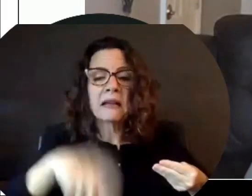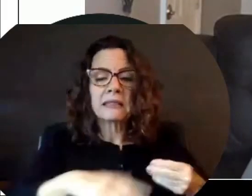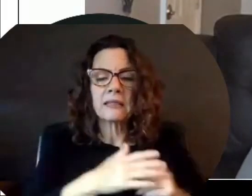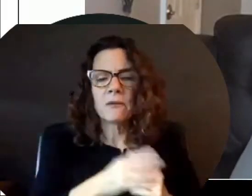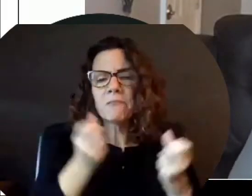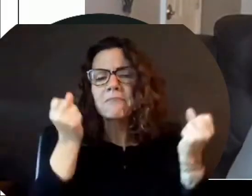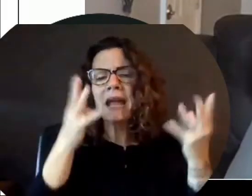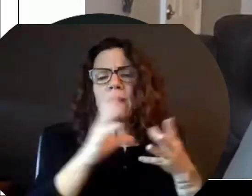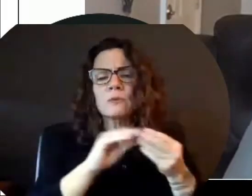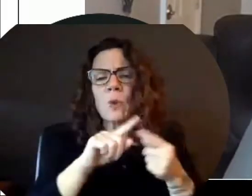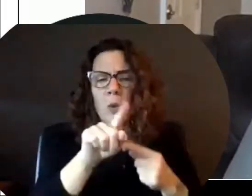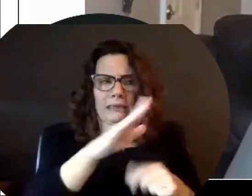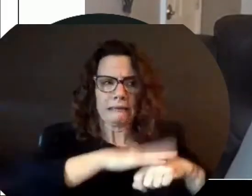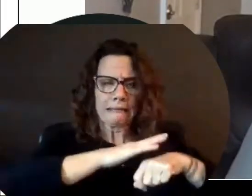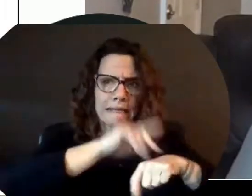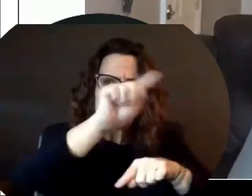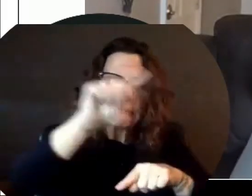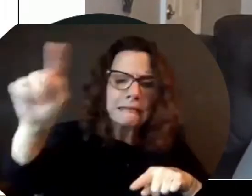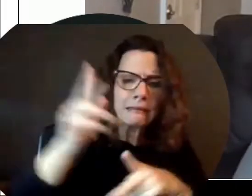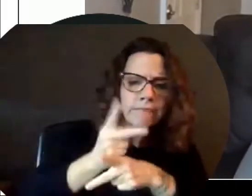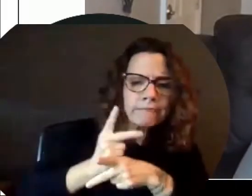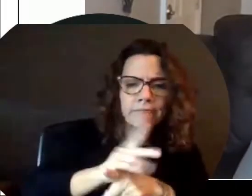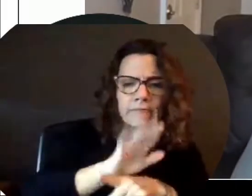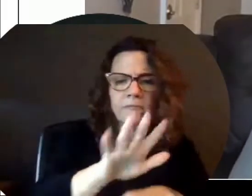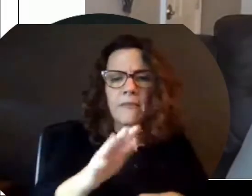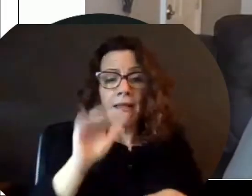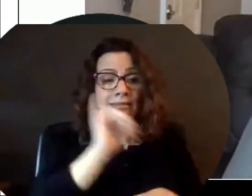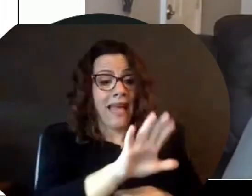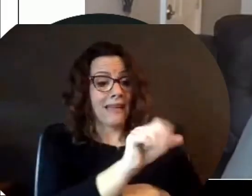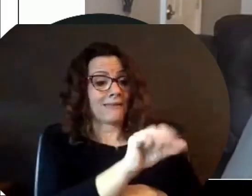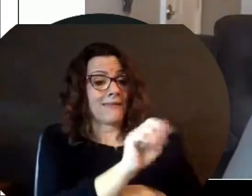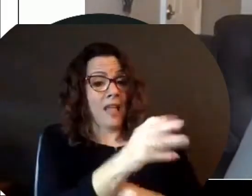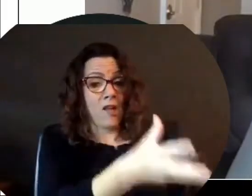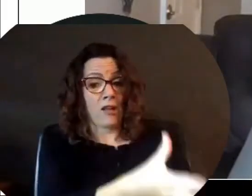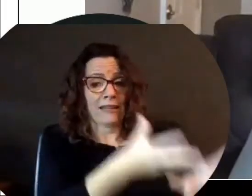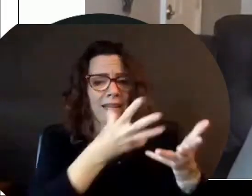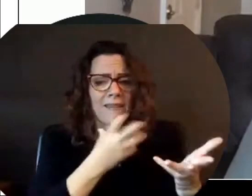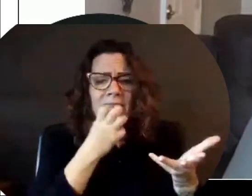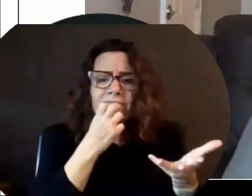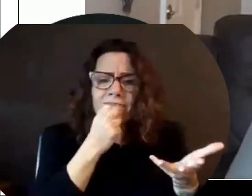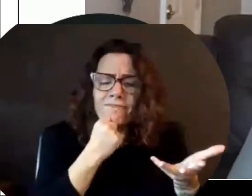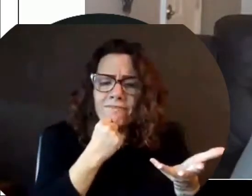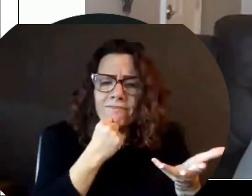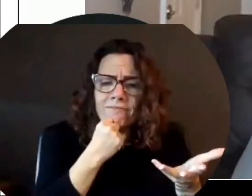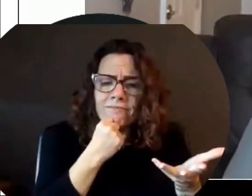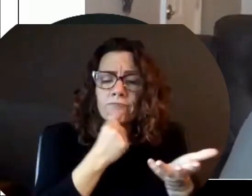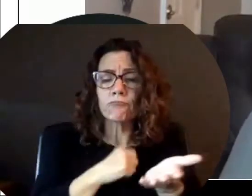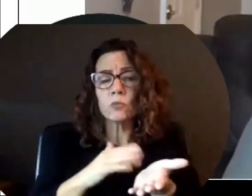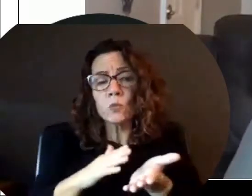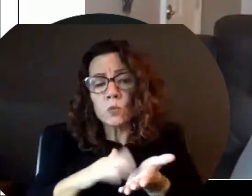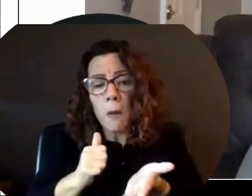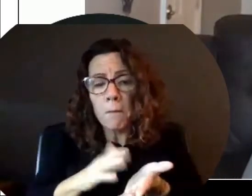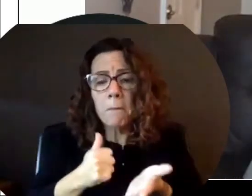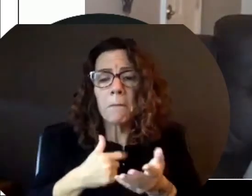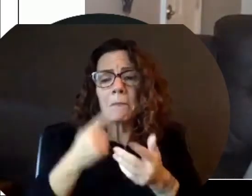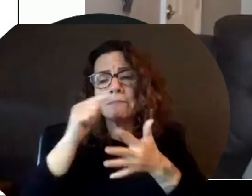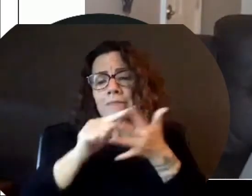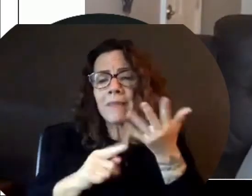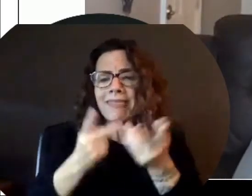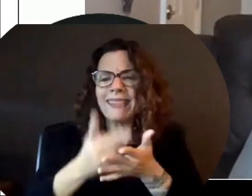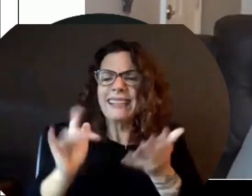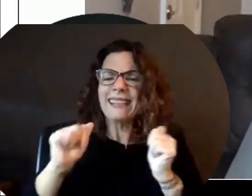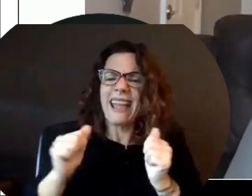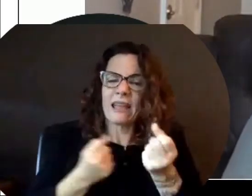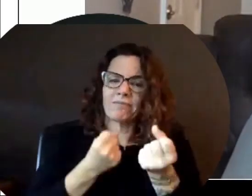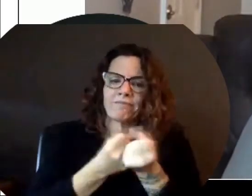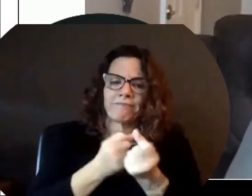in some ways is one of the forefronts of mutual aid, because people depend on each other within inside prison to be able to